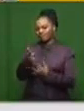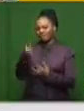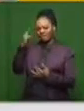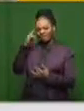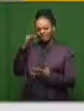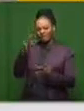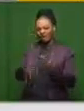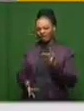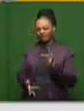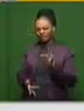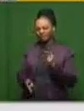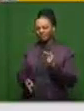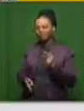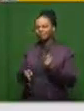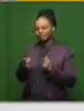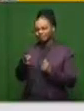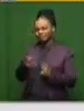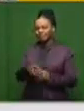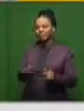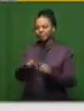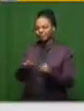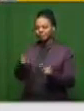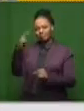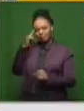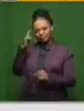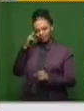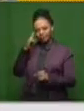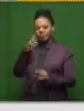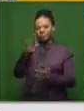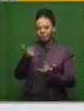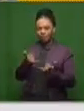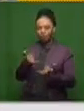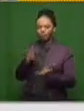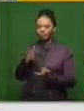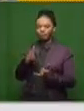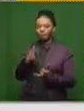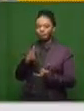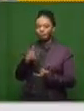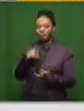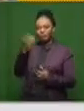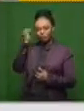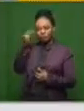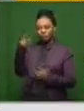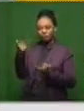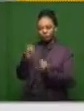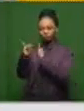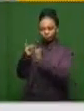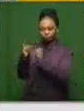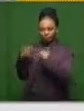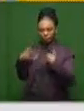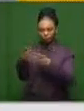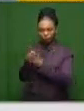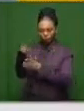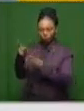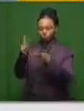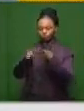sort of rejoined the conversation now. So let me let me come to you because I do know that you are there now, Professor Rees. We've seen